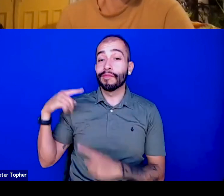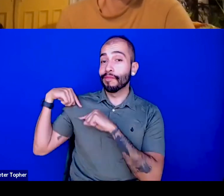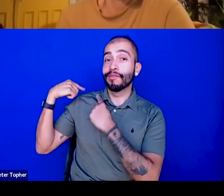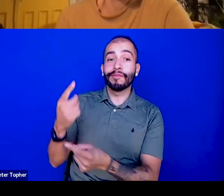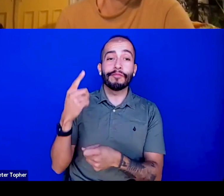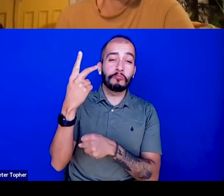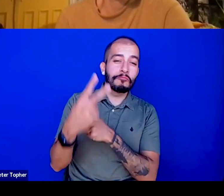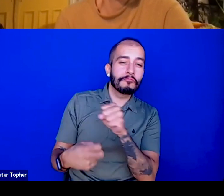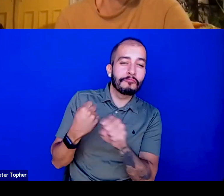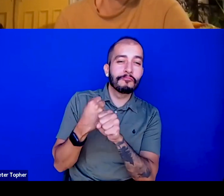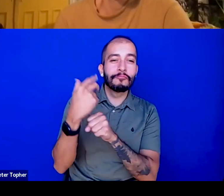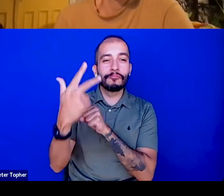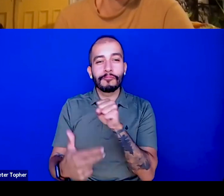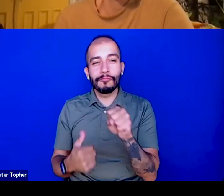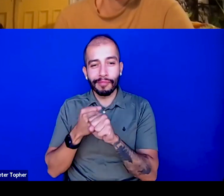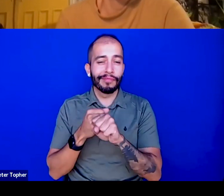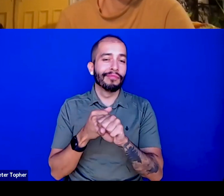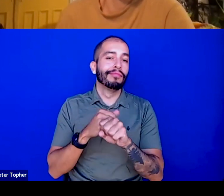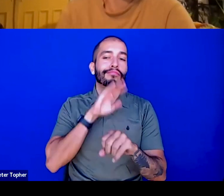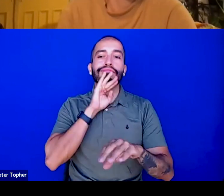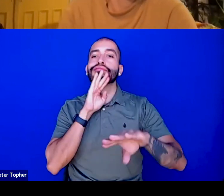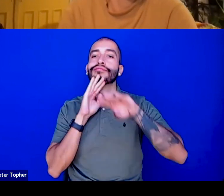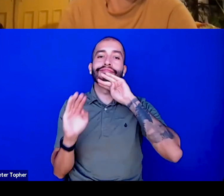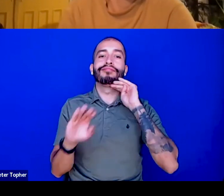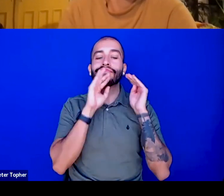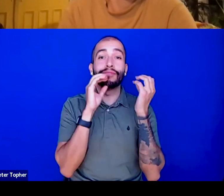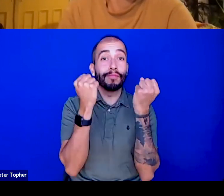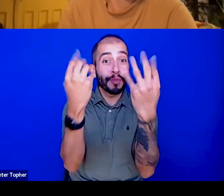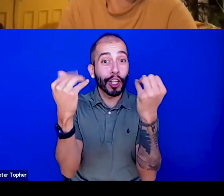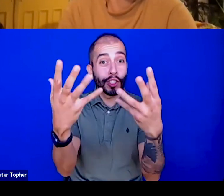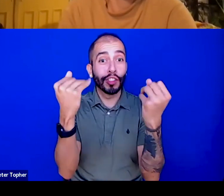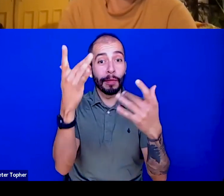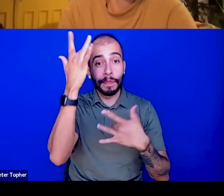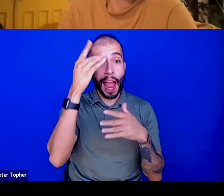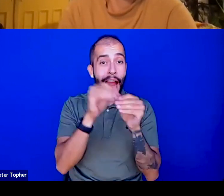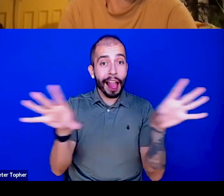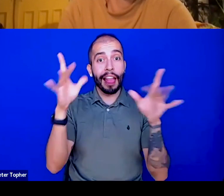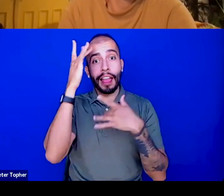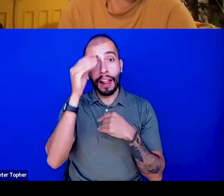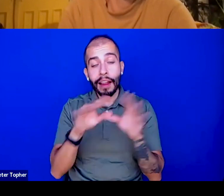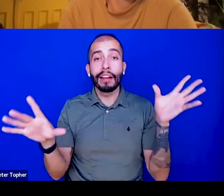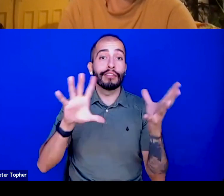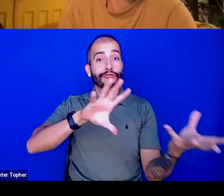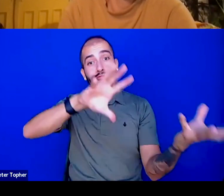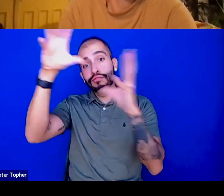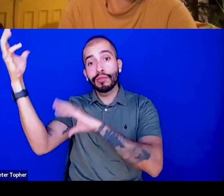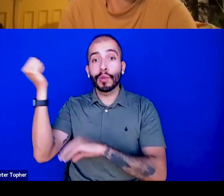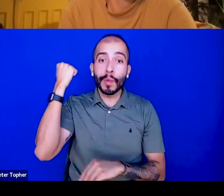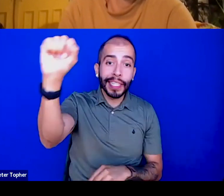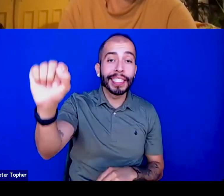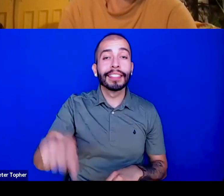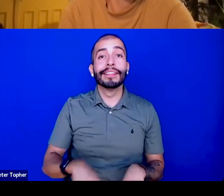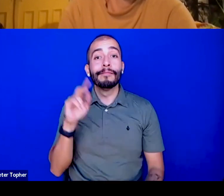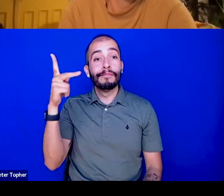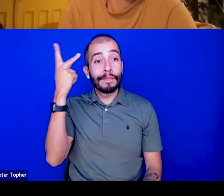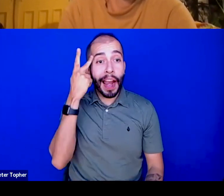uprisings, political and economic crises, and other cataclysmic social changes. In this time